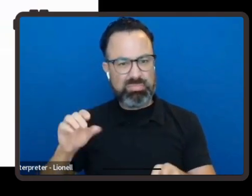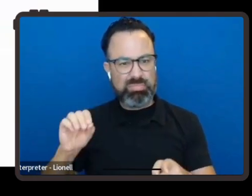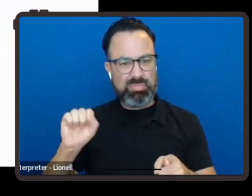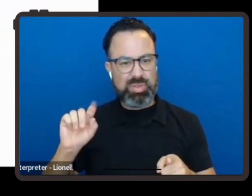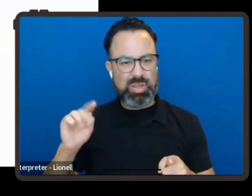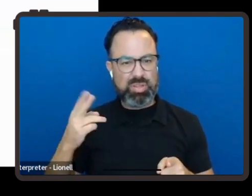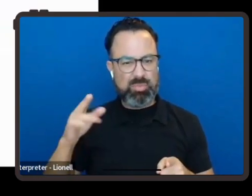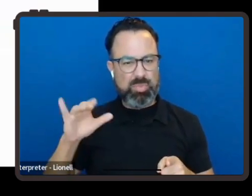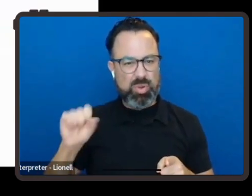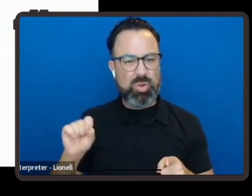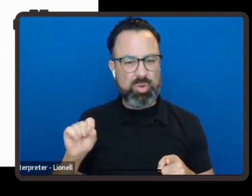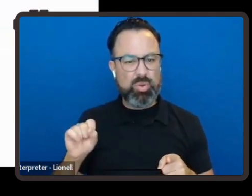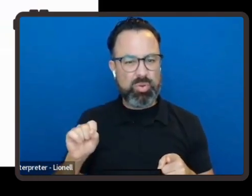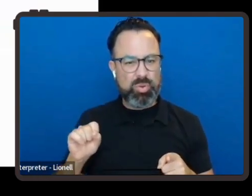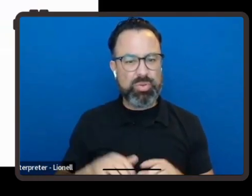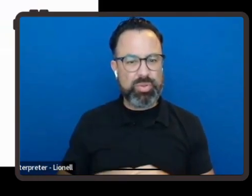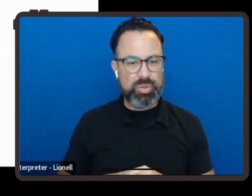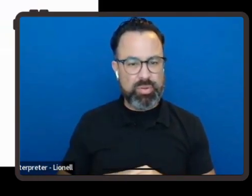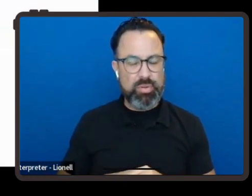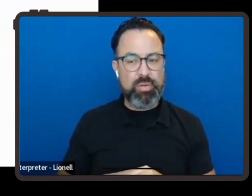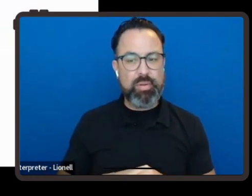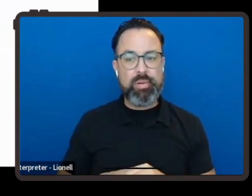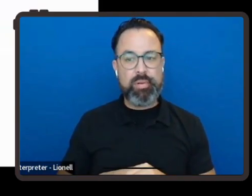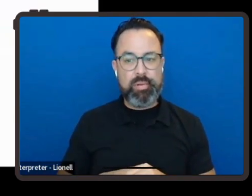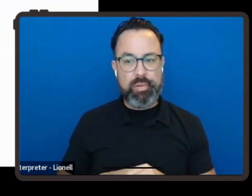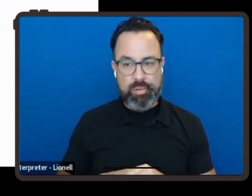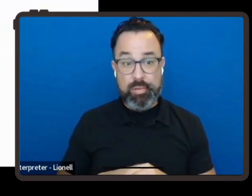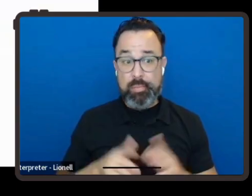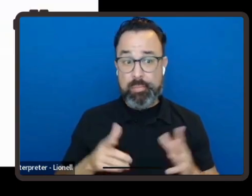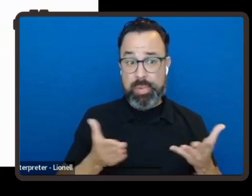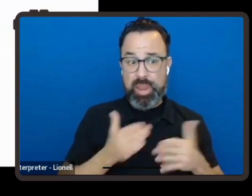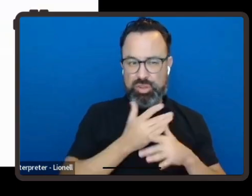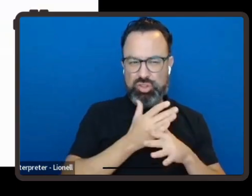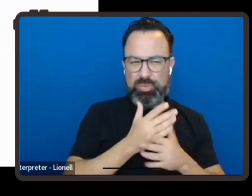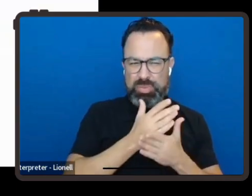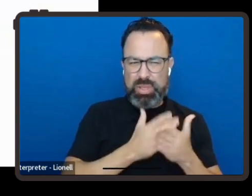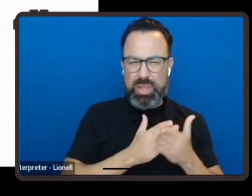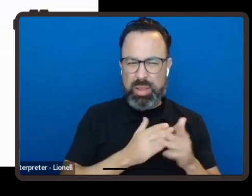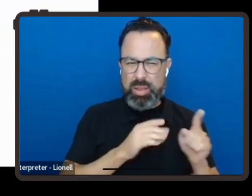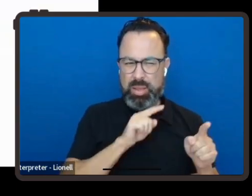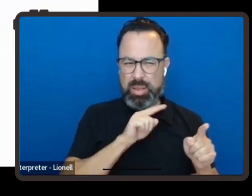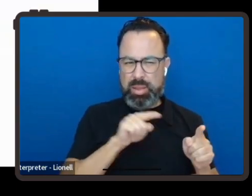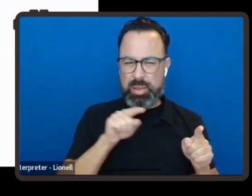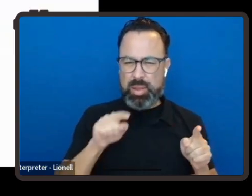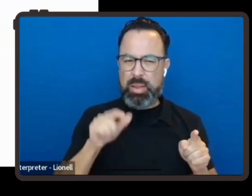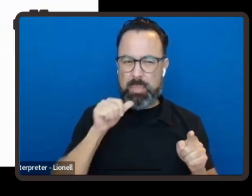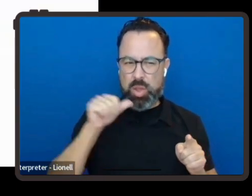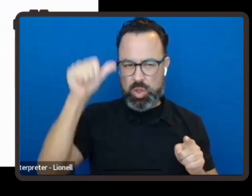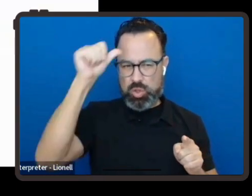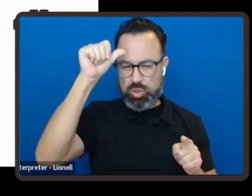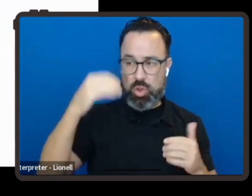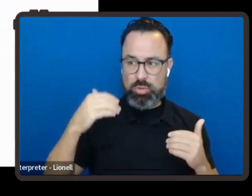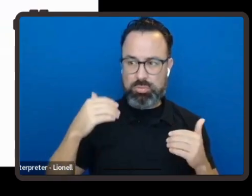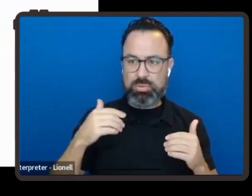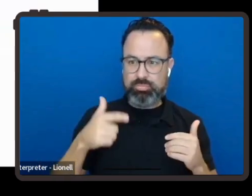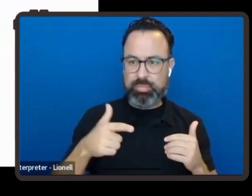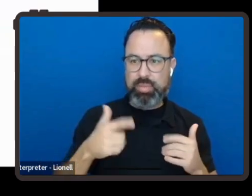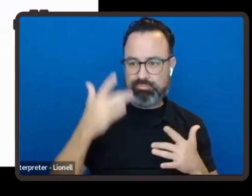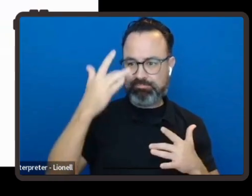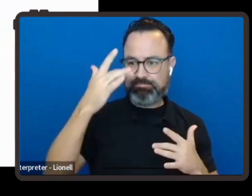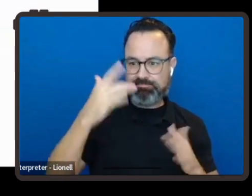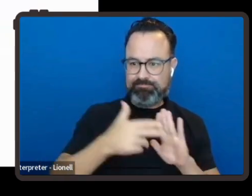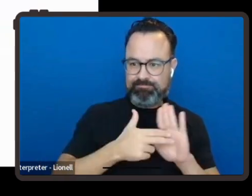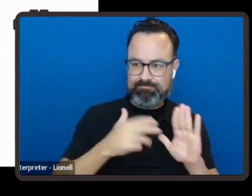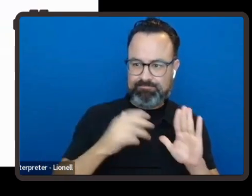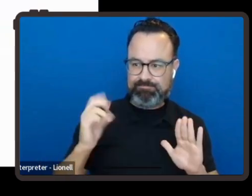some charge adults in Germany who asked me to help in filling out the questionnaire, and they